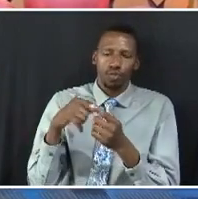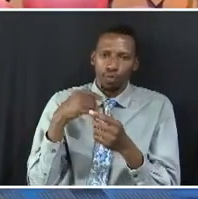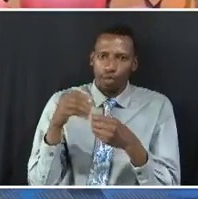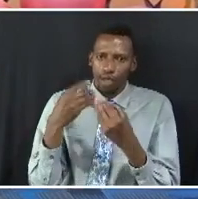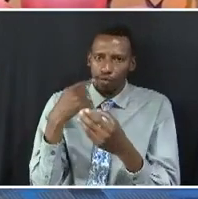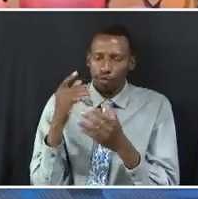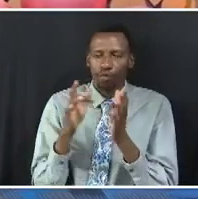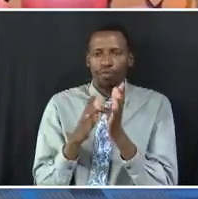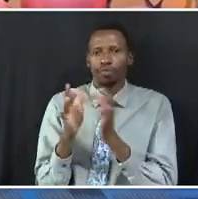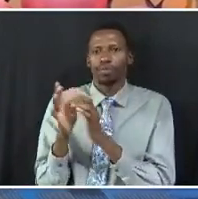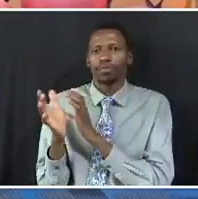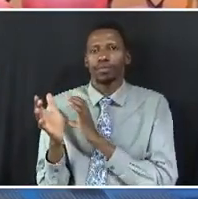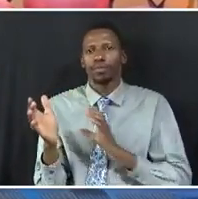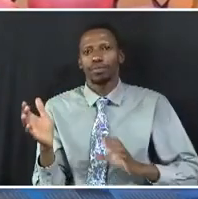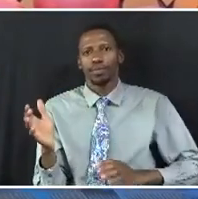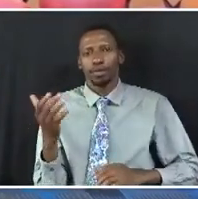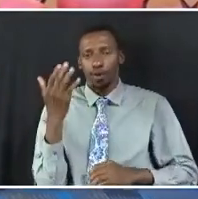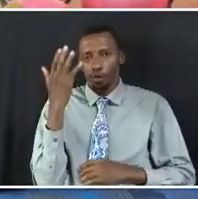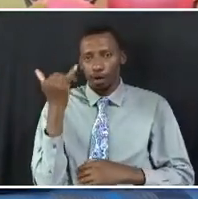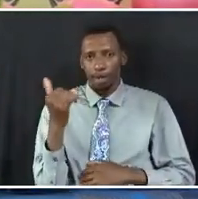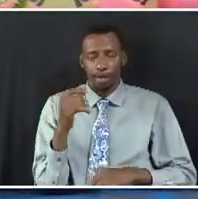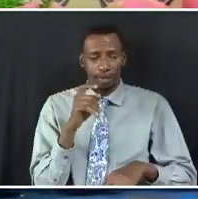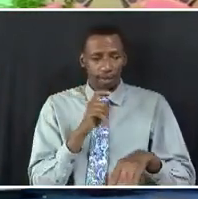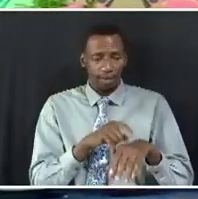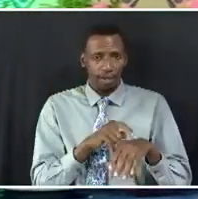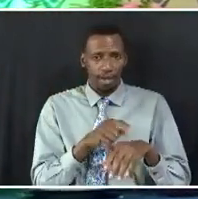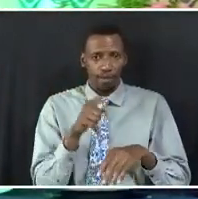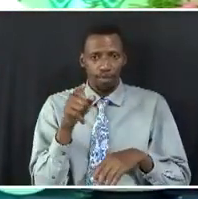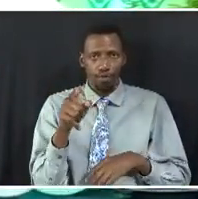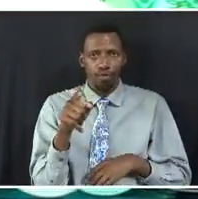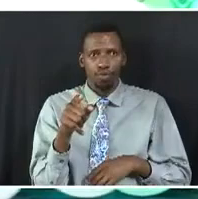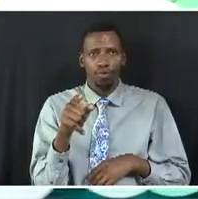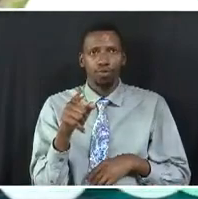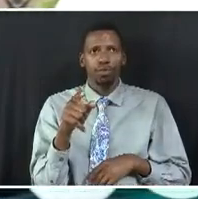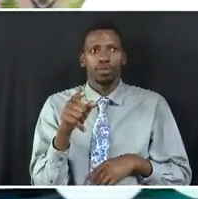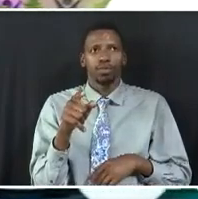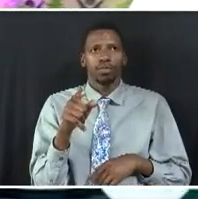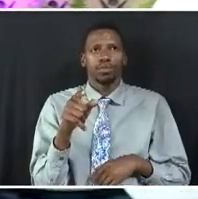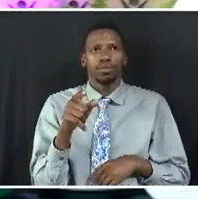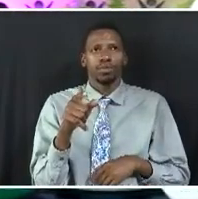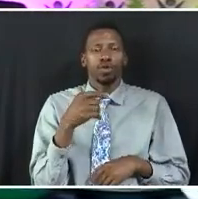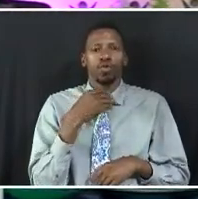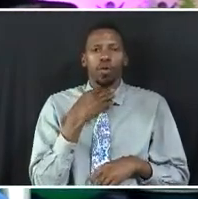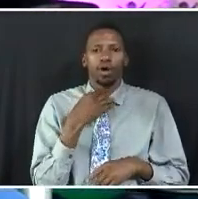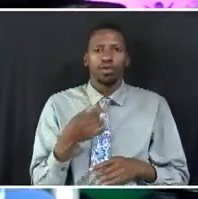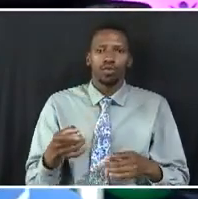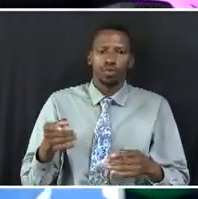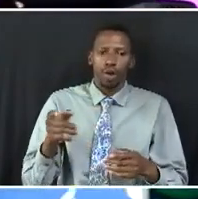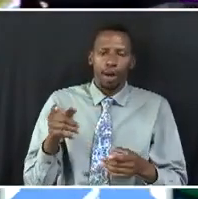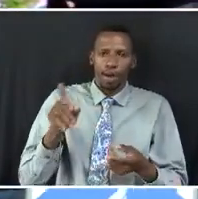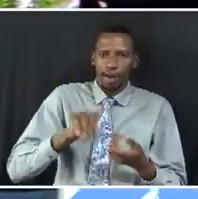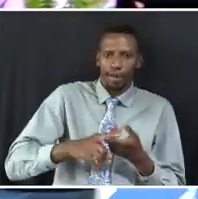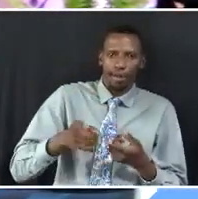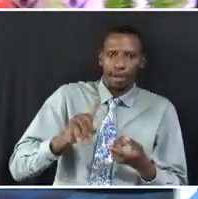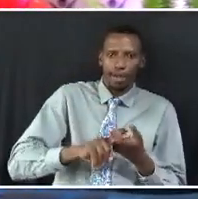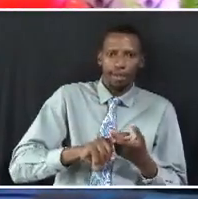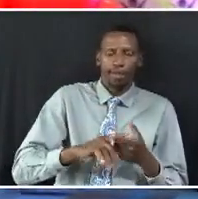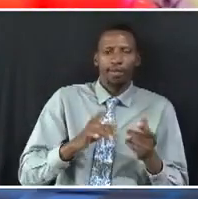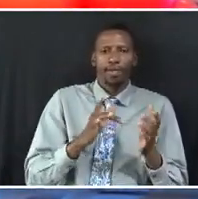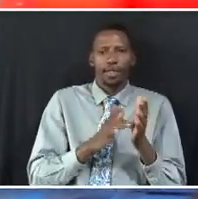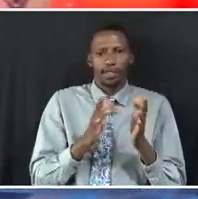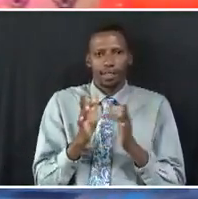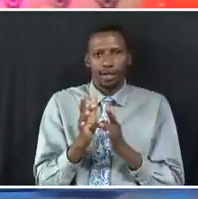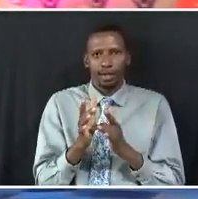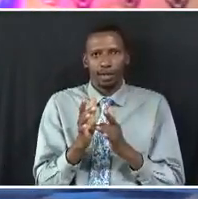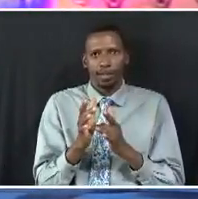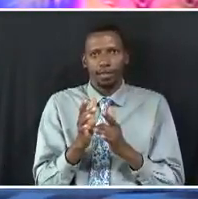Jesus Christ. Why? Because while you are working on the plan of addition, Jesus works on the